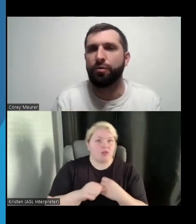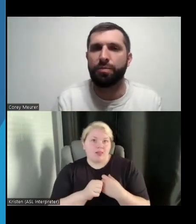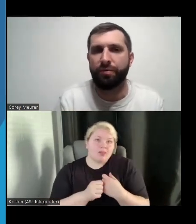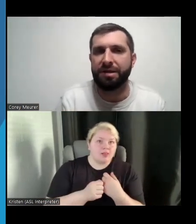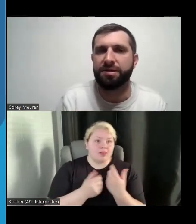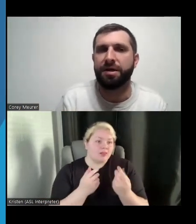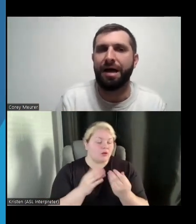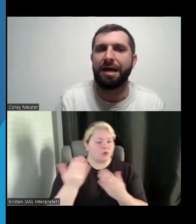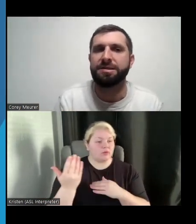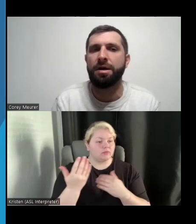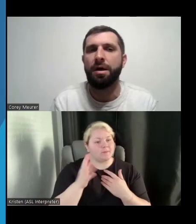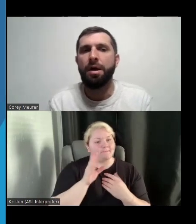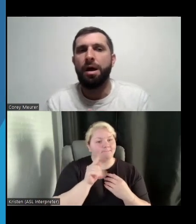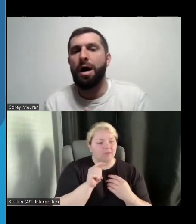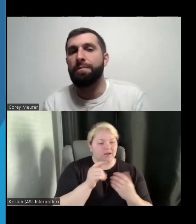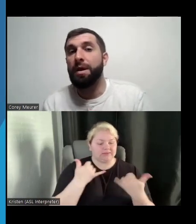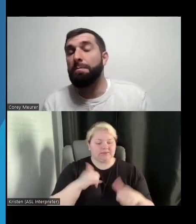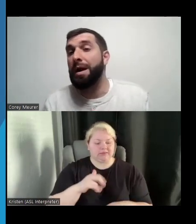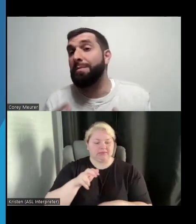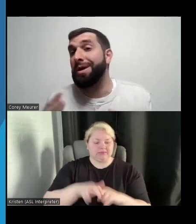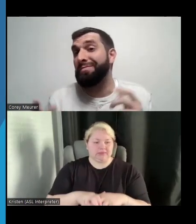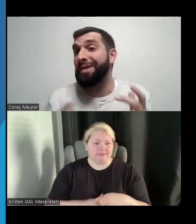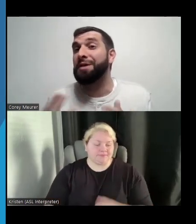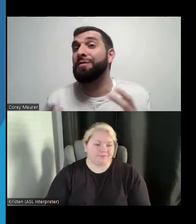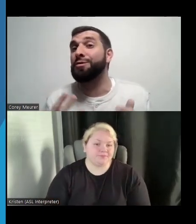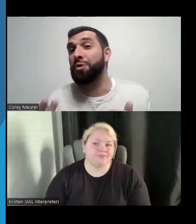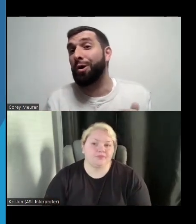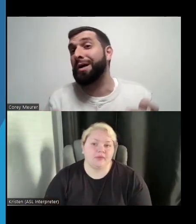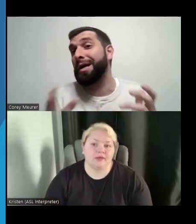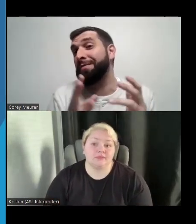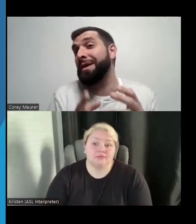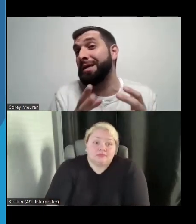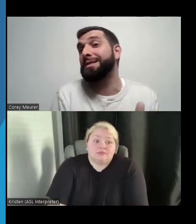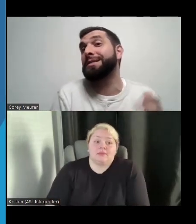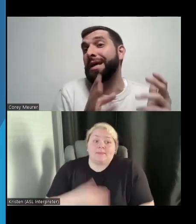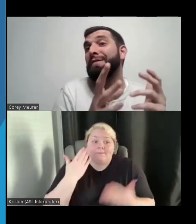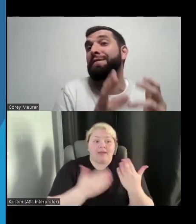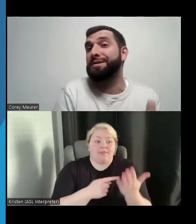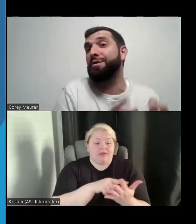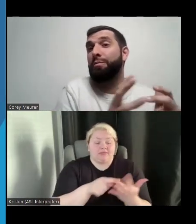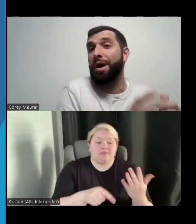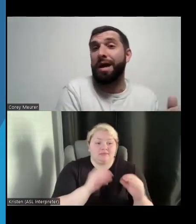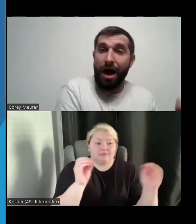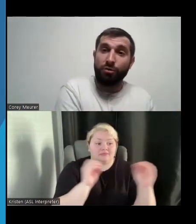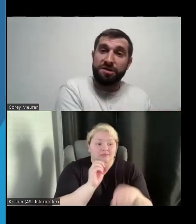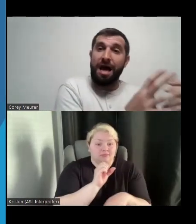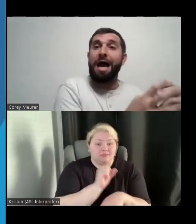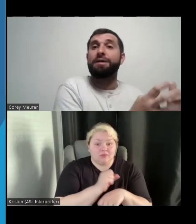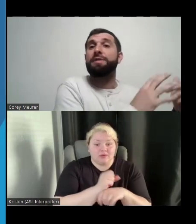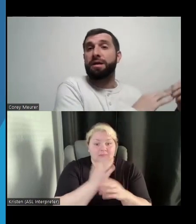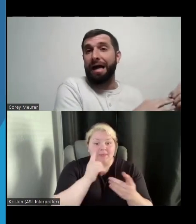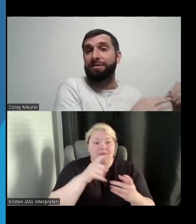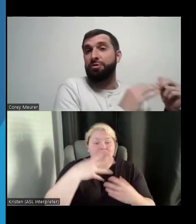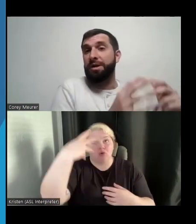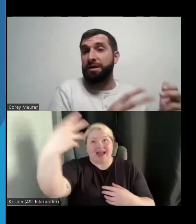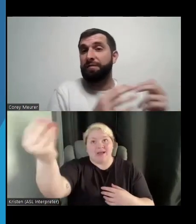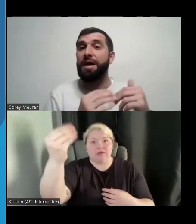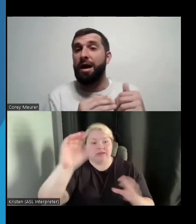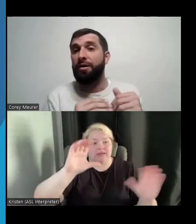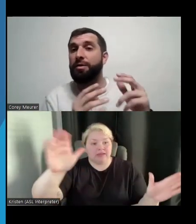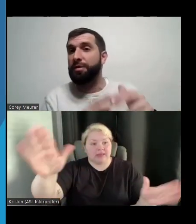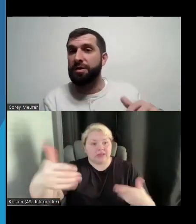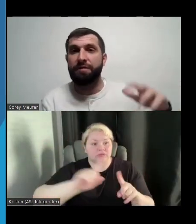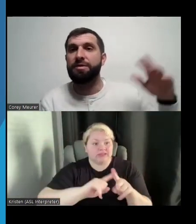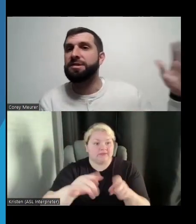rest of the group and the rest of the class. Maybe none of those are working and they need to take a physical break outside of the classroom in a